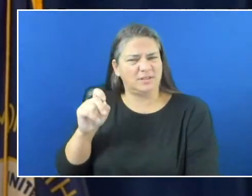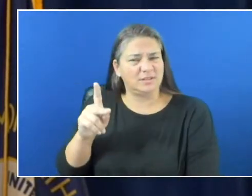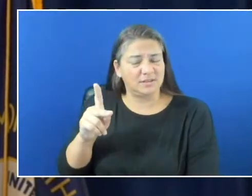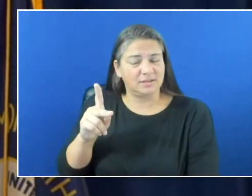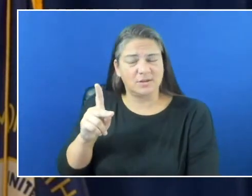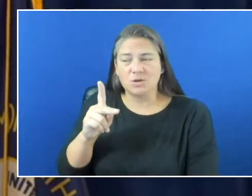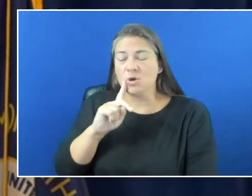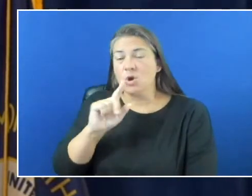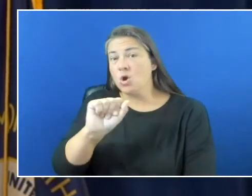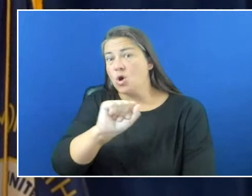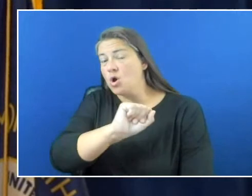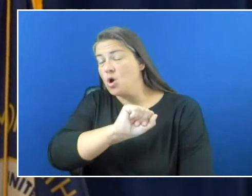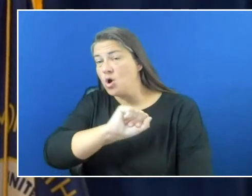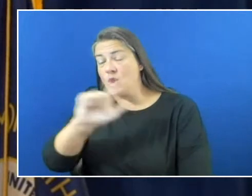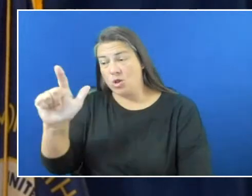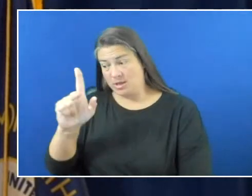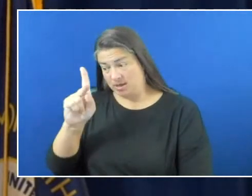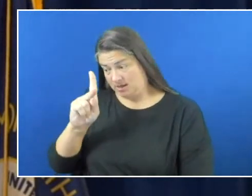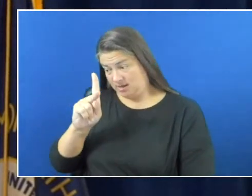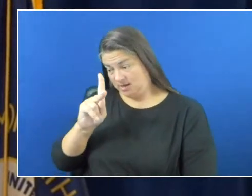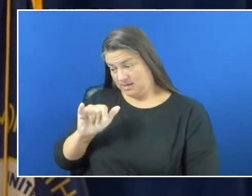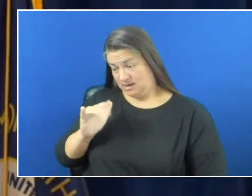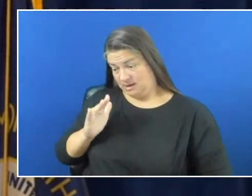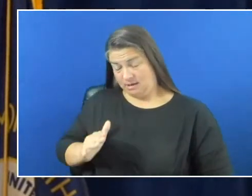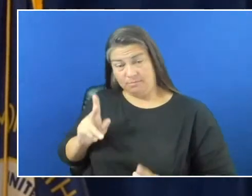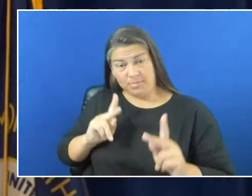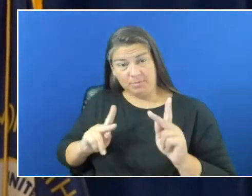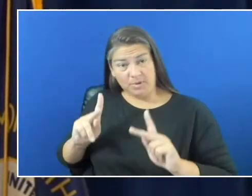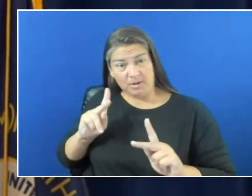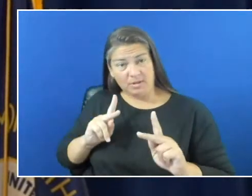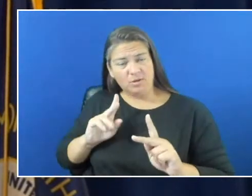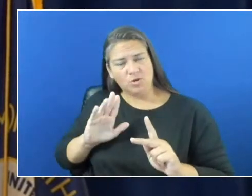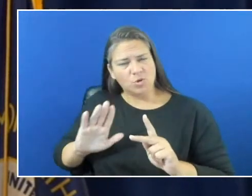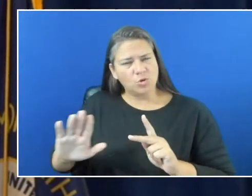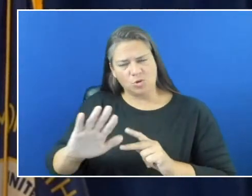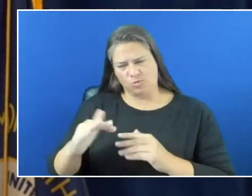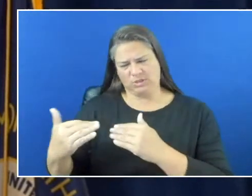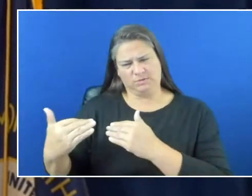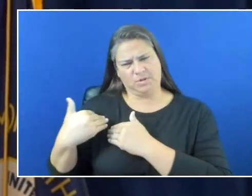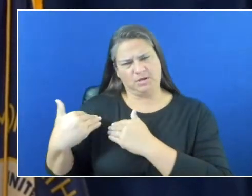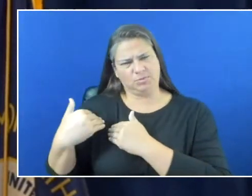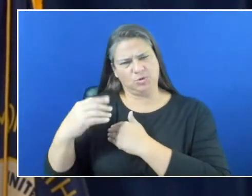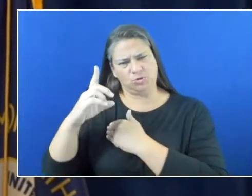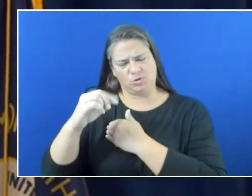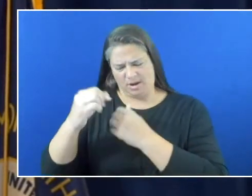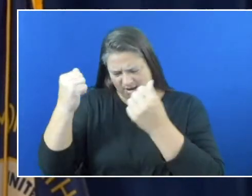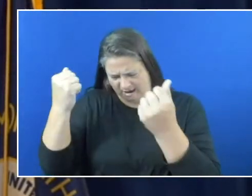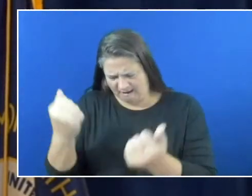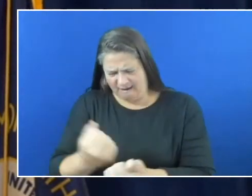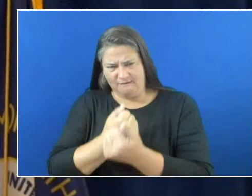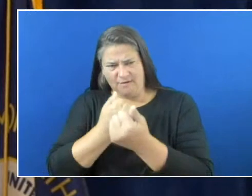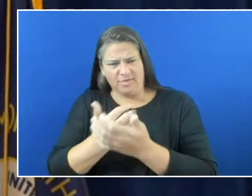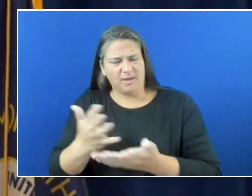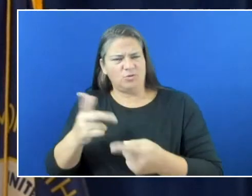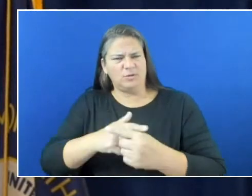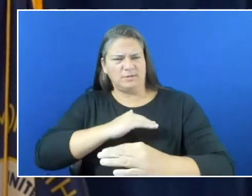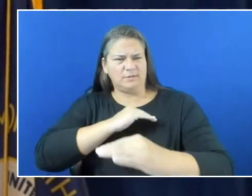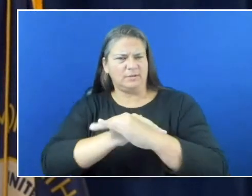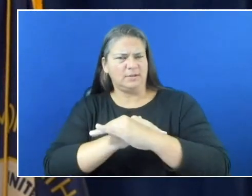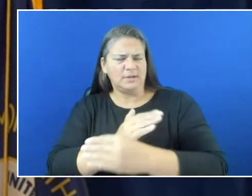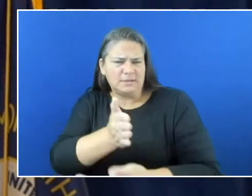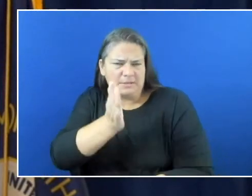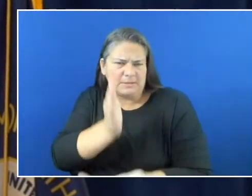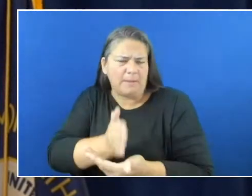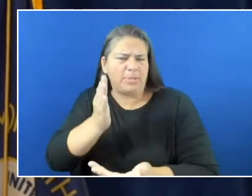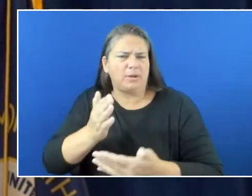responsible adult to be able to do everything in their power to stop human trafficking, to recognize it,